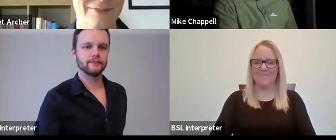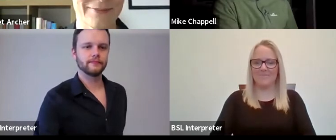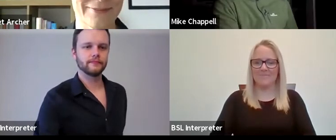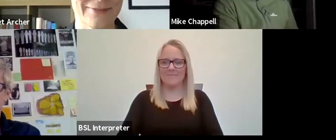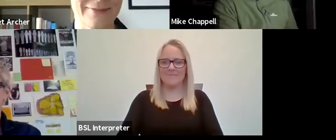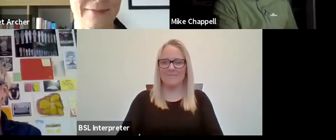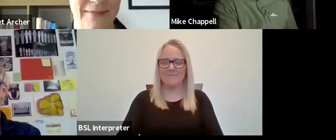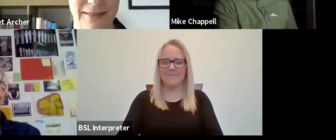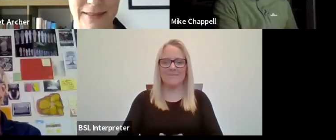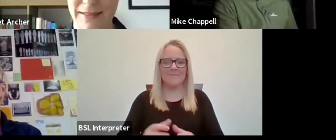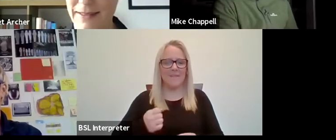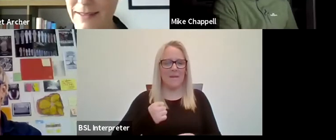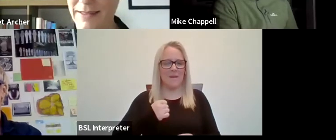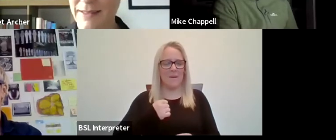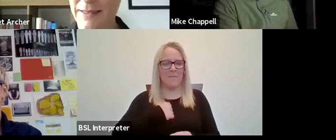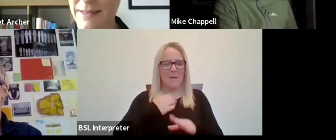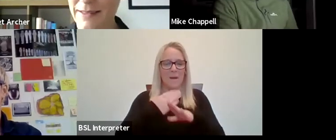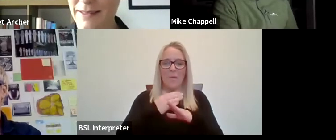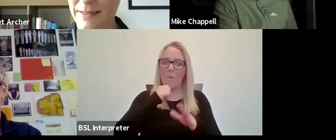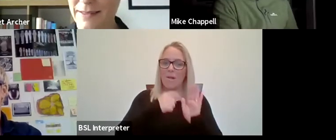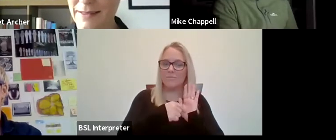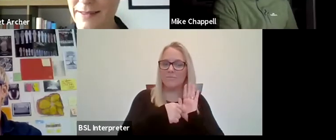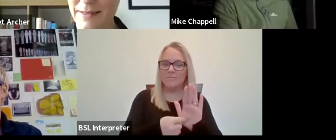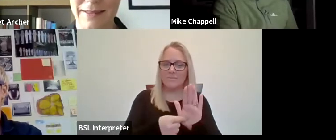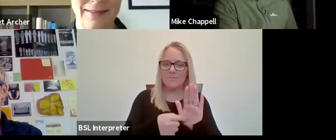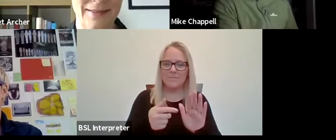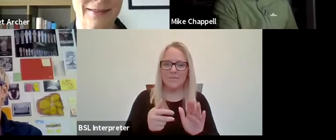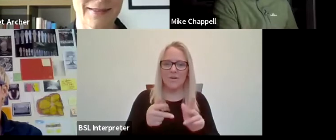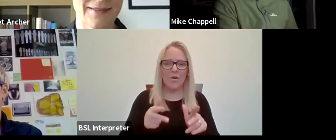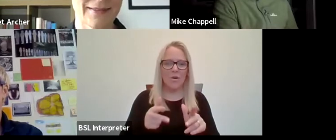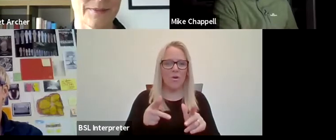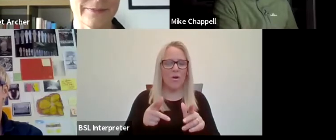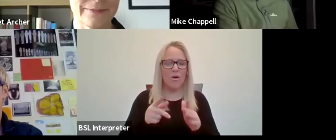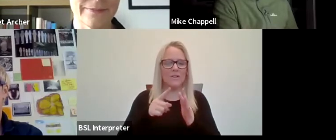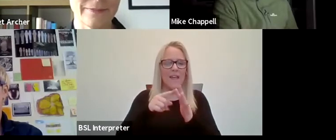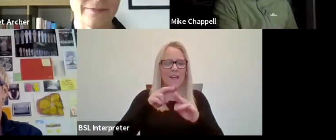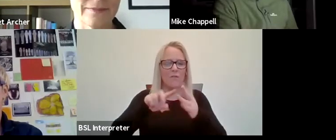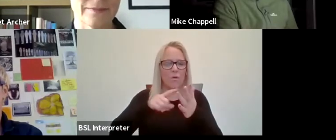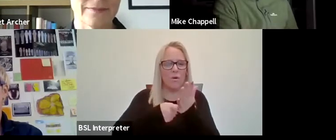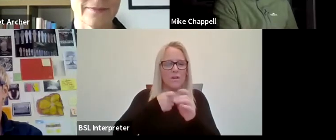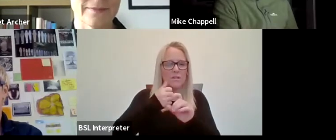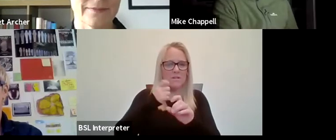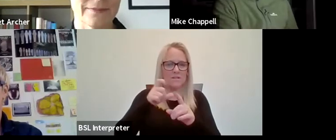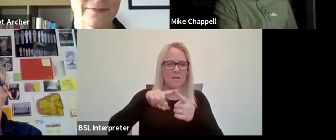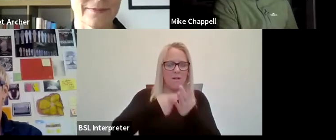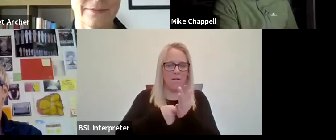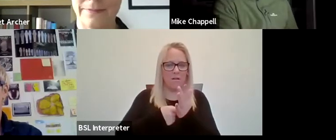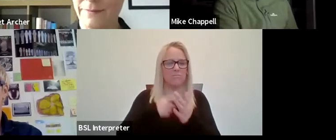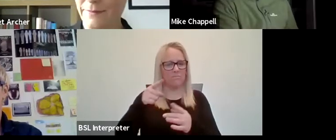So the work I'm about to show is called The Dust Enforcer. And first, there's a